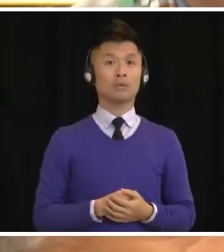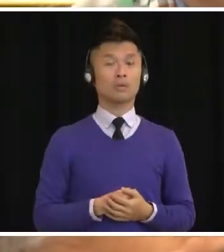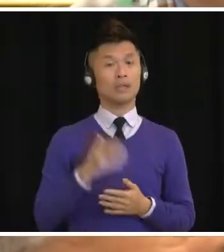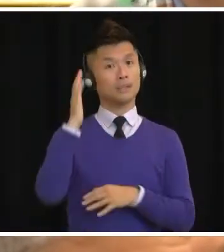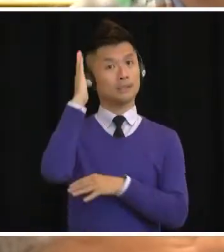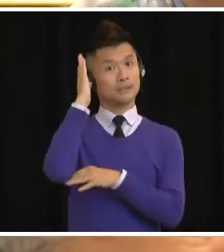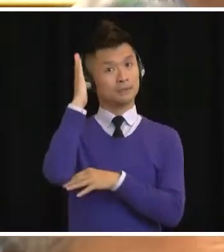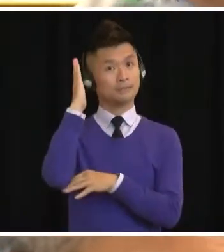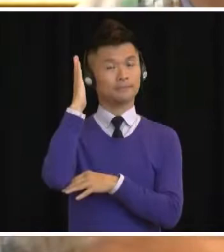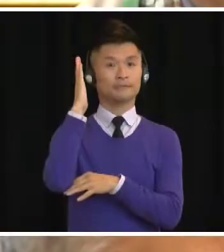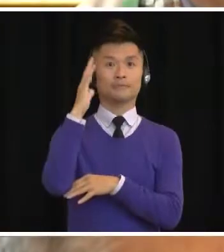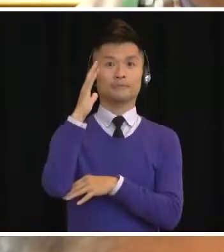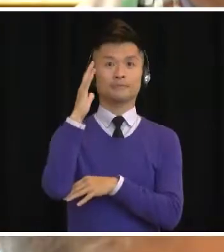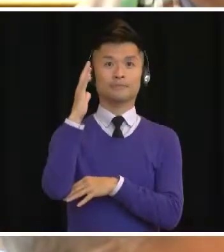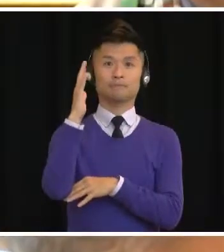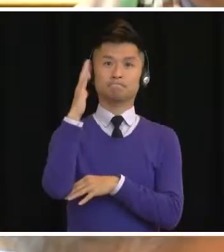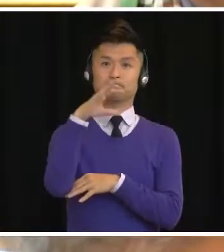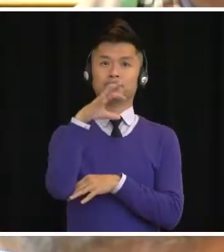2011.